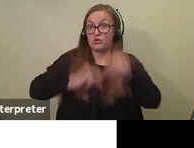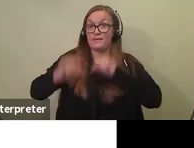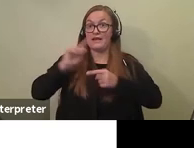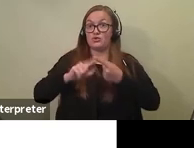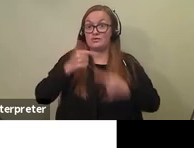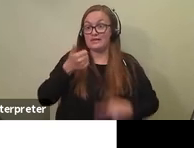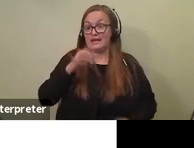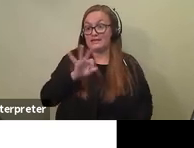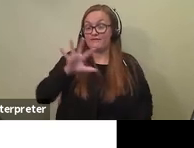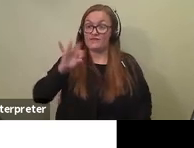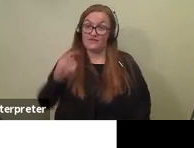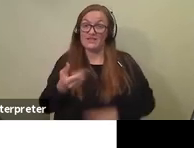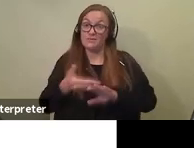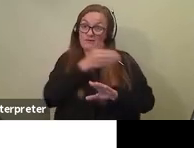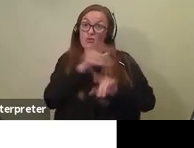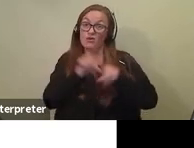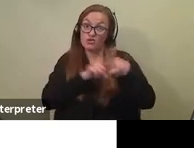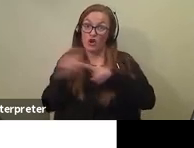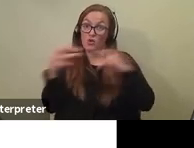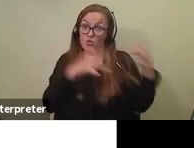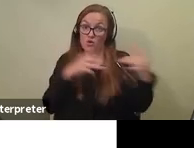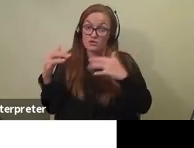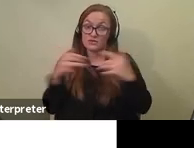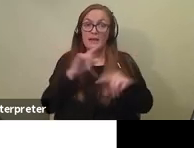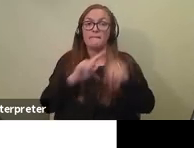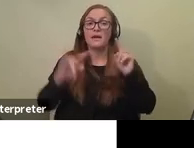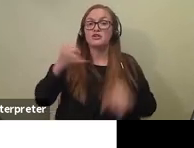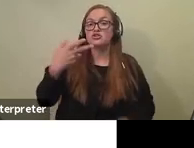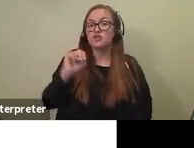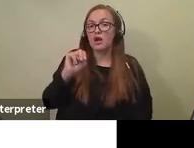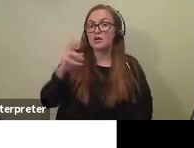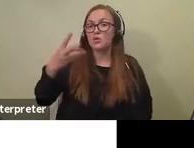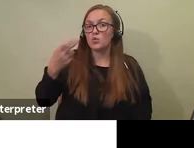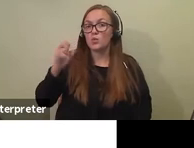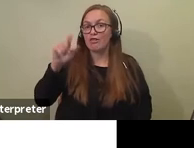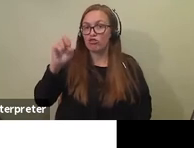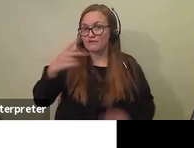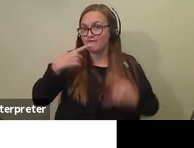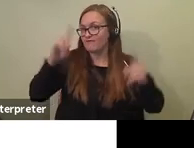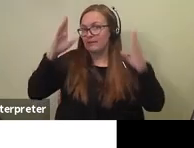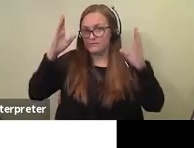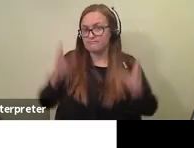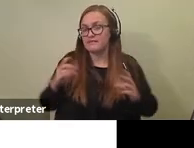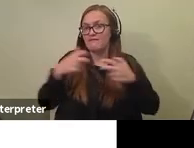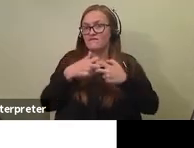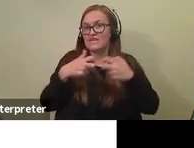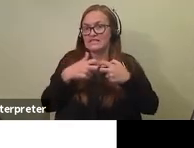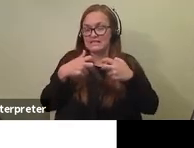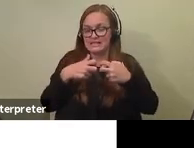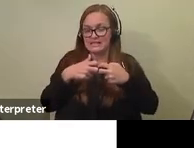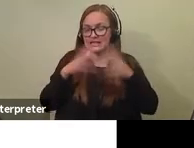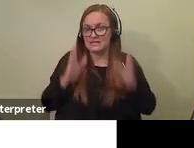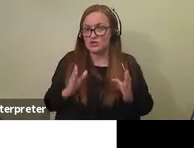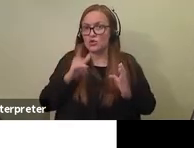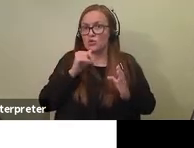the Star Wars movies started, but John Wheeler, famous physicist who popularized the phrase black hole, decided to use